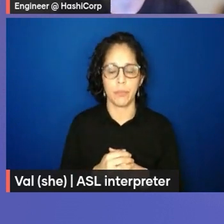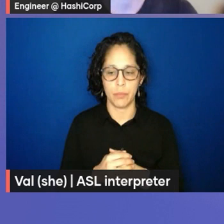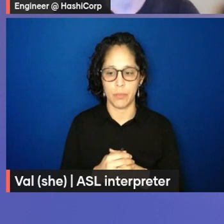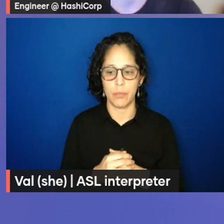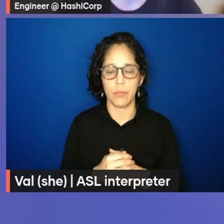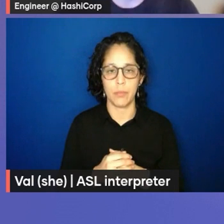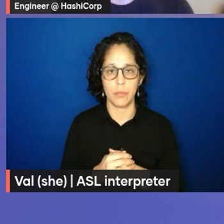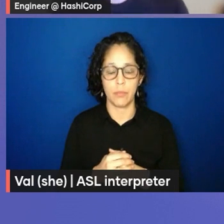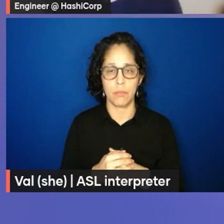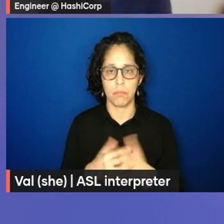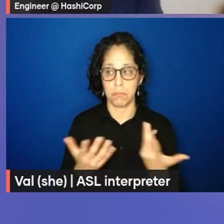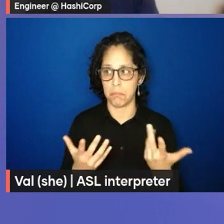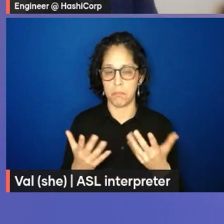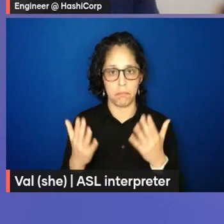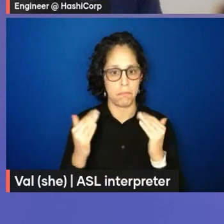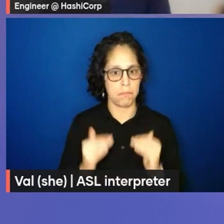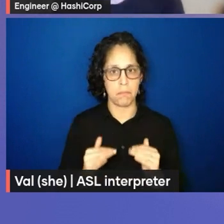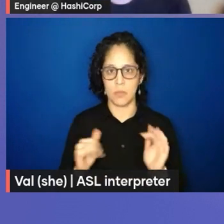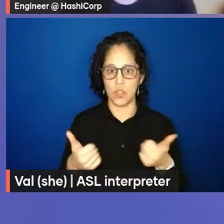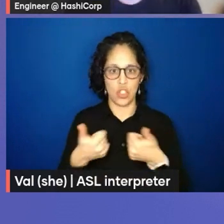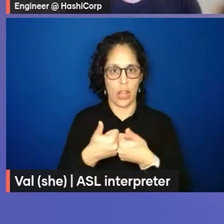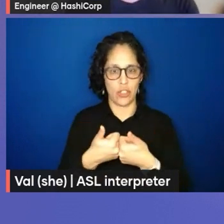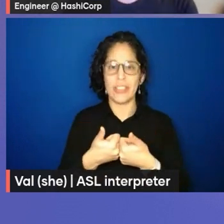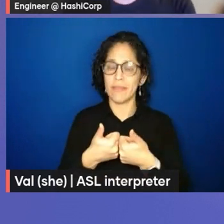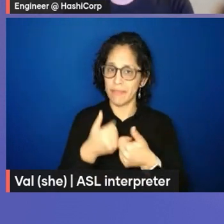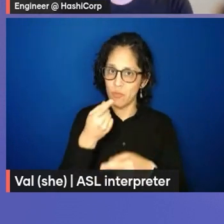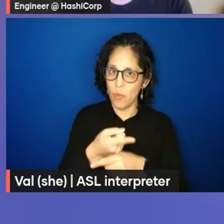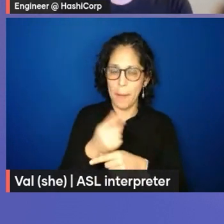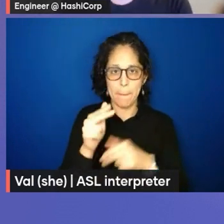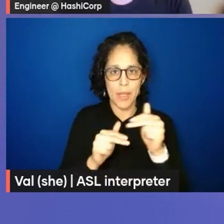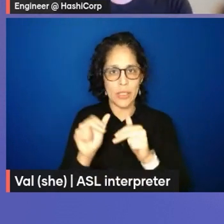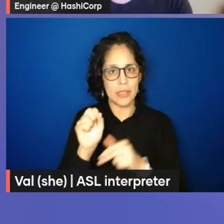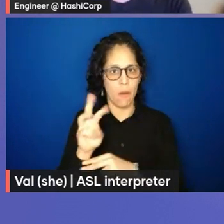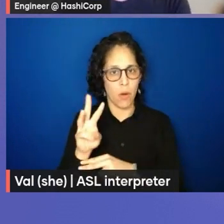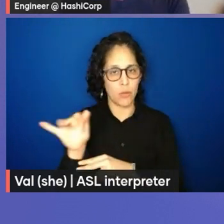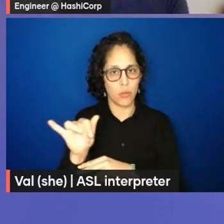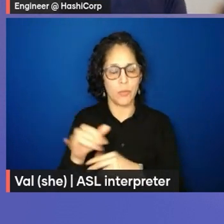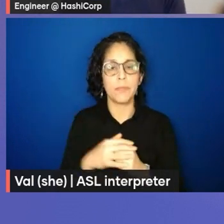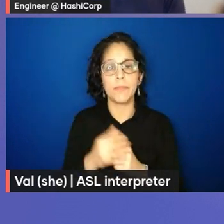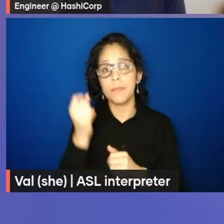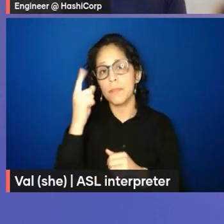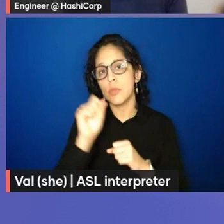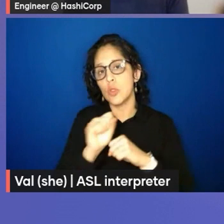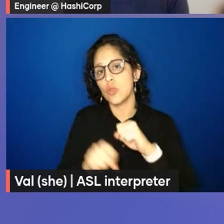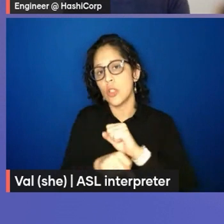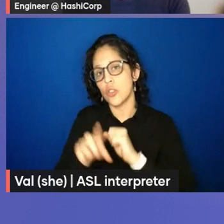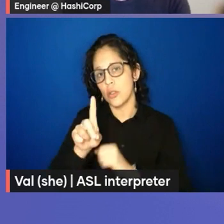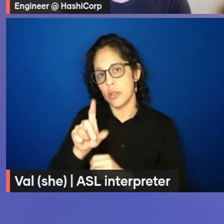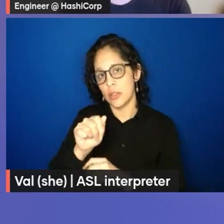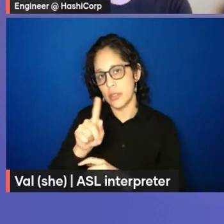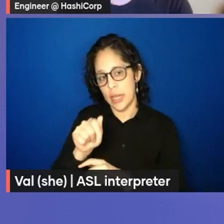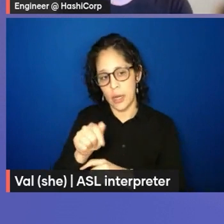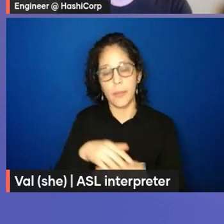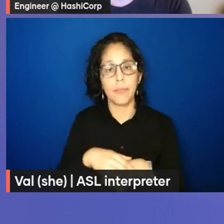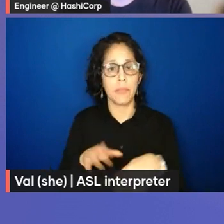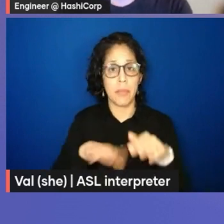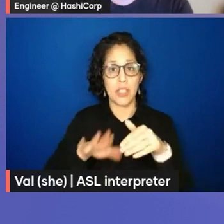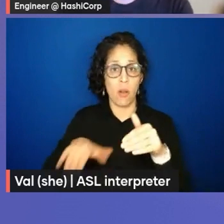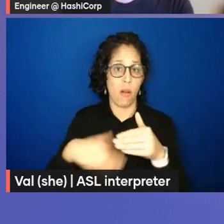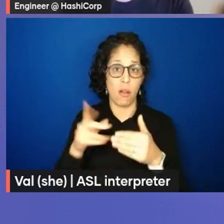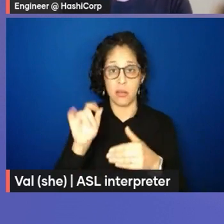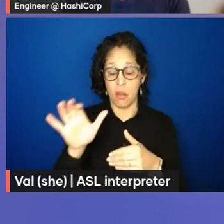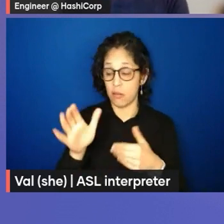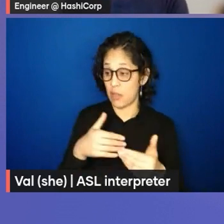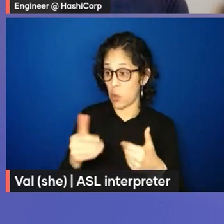And challenges, yes, building software is fun. So unstructured data, basically all documents, even though we